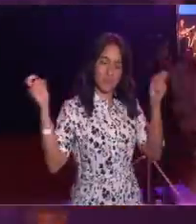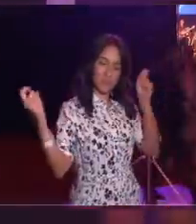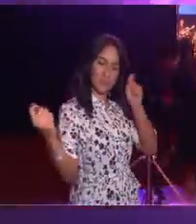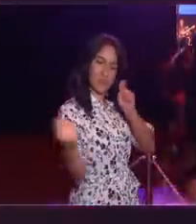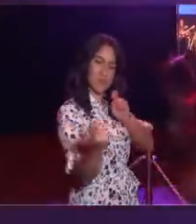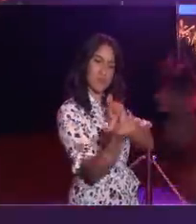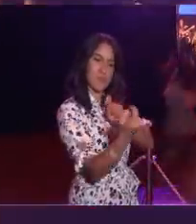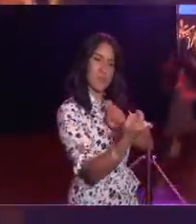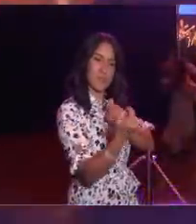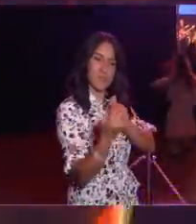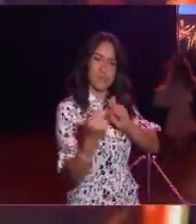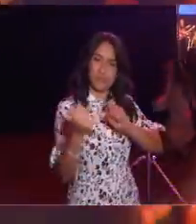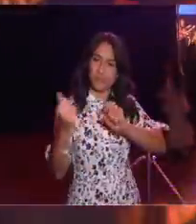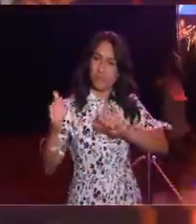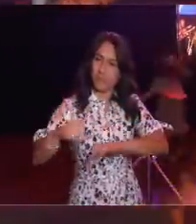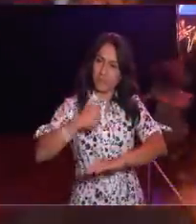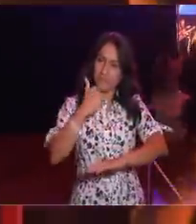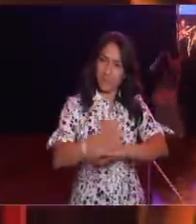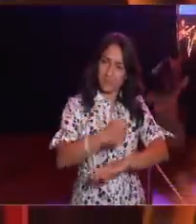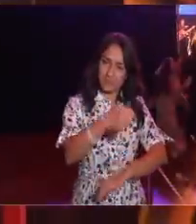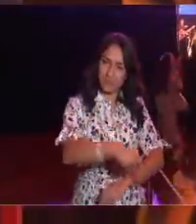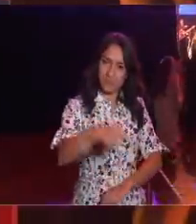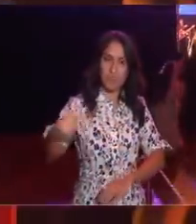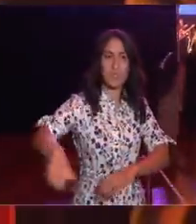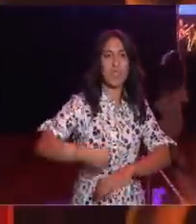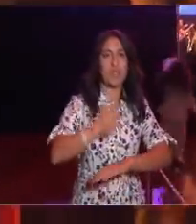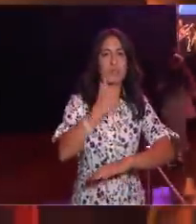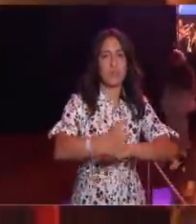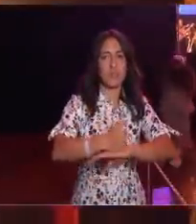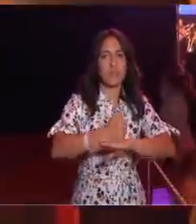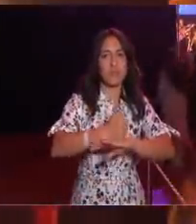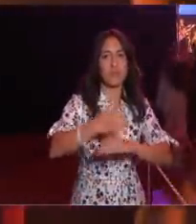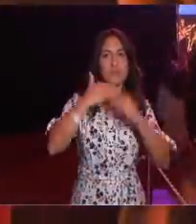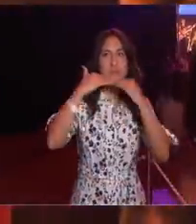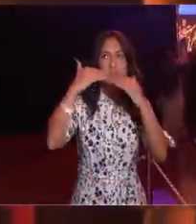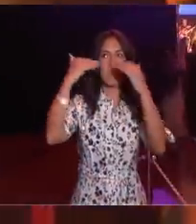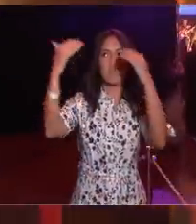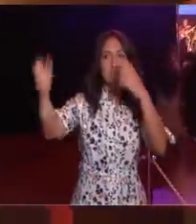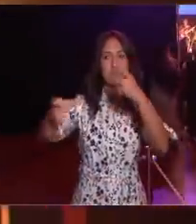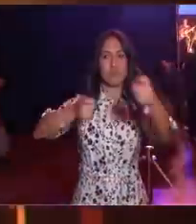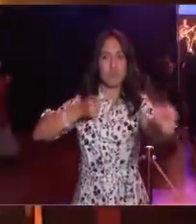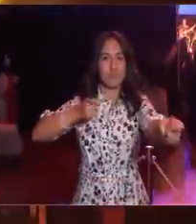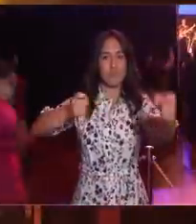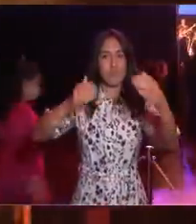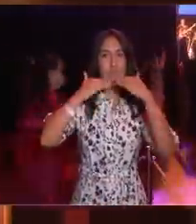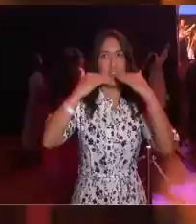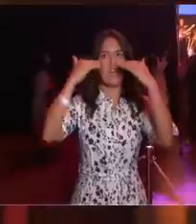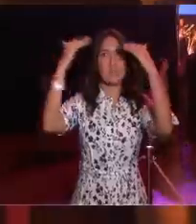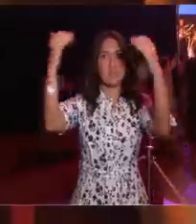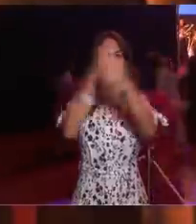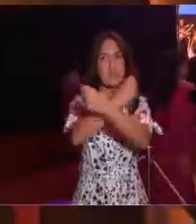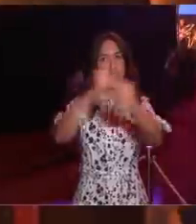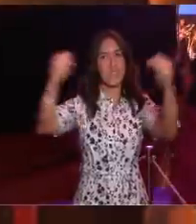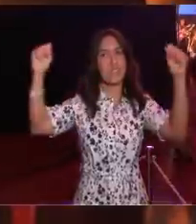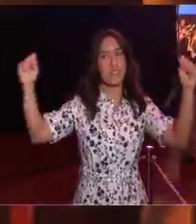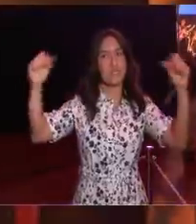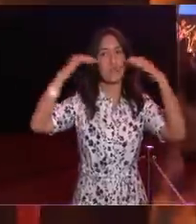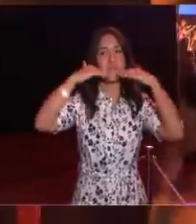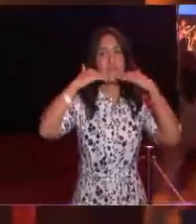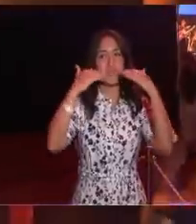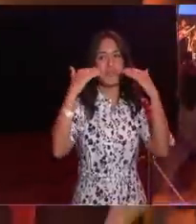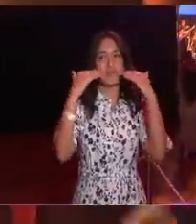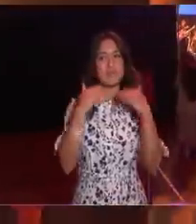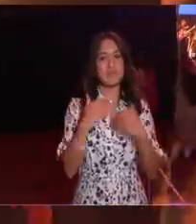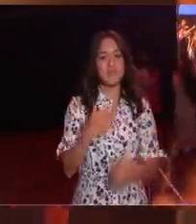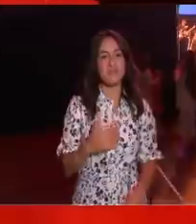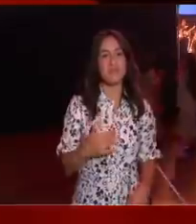alone. Turn me around, place my feet on solid ground. I thank the Master, I thank the Savior,